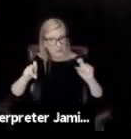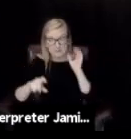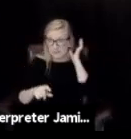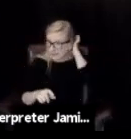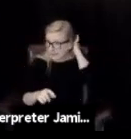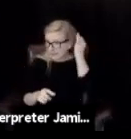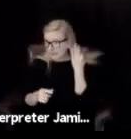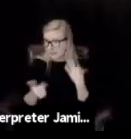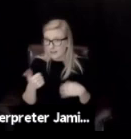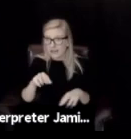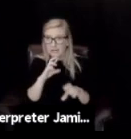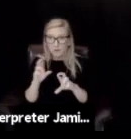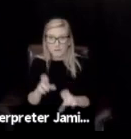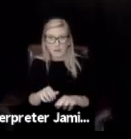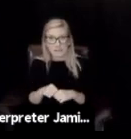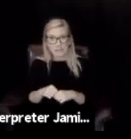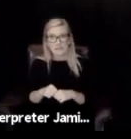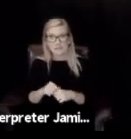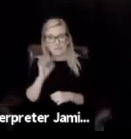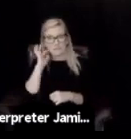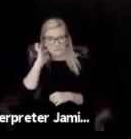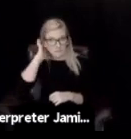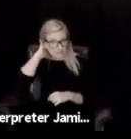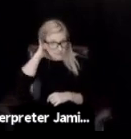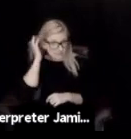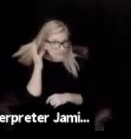Any responses, Shelby?